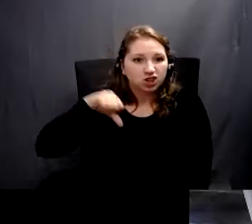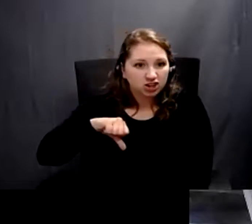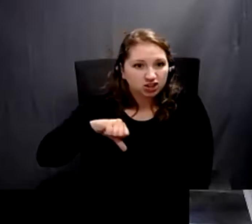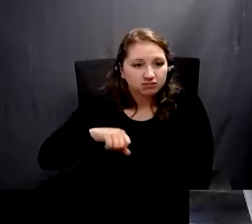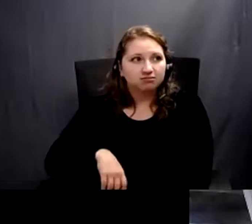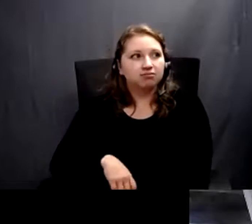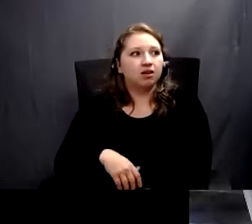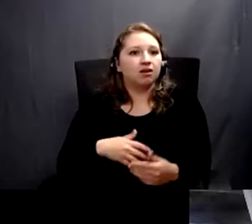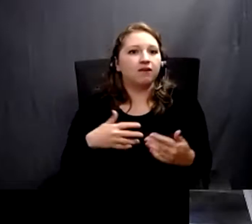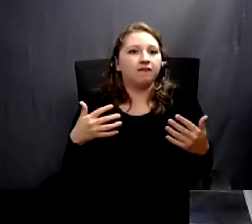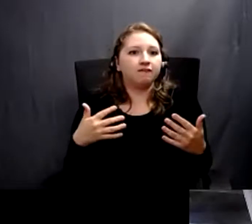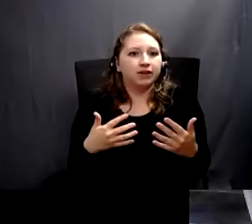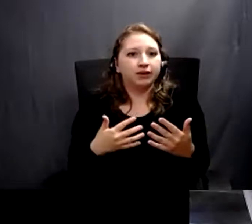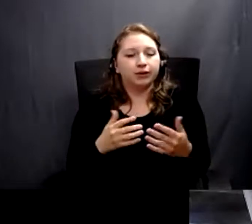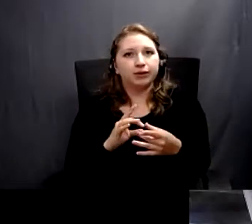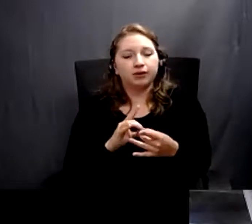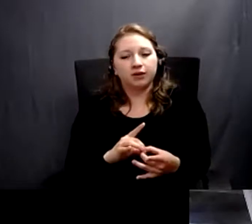of